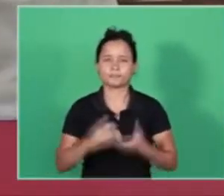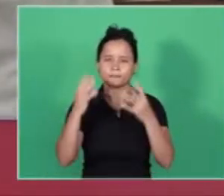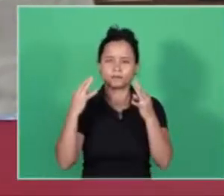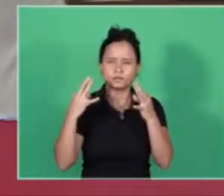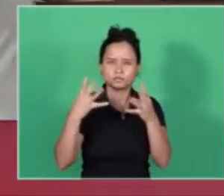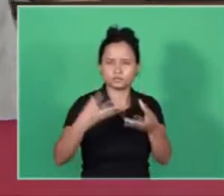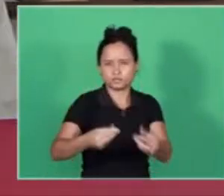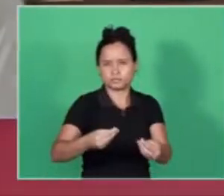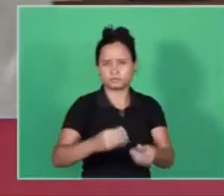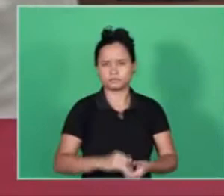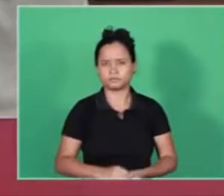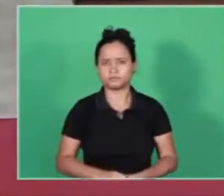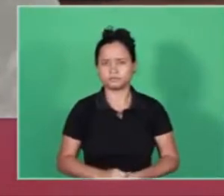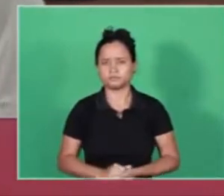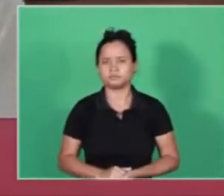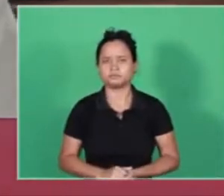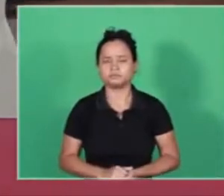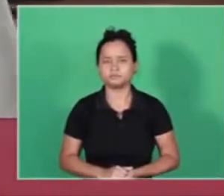Everything